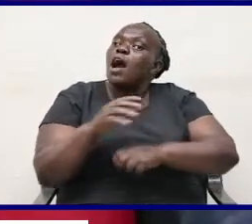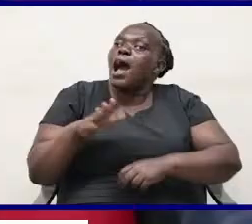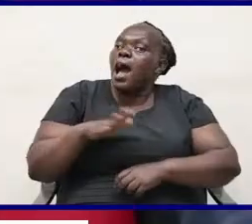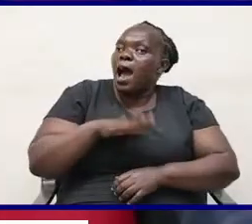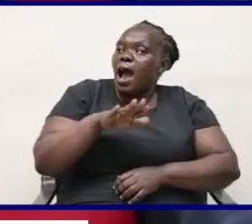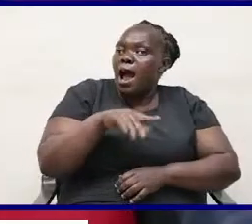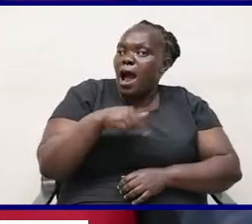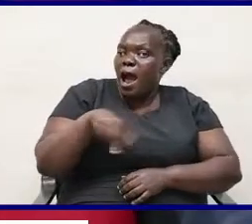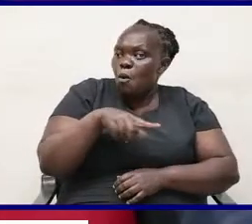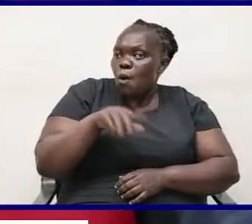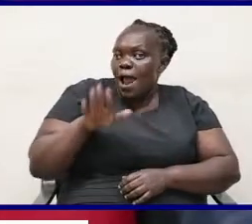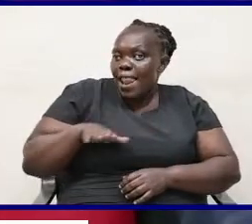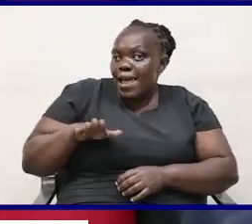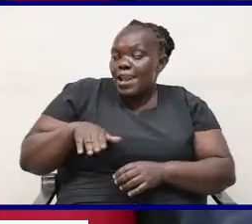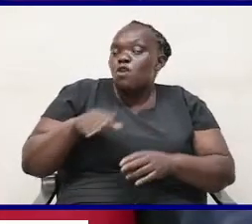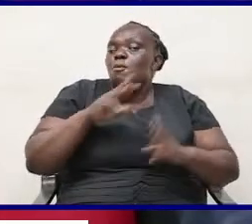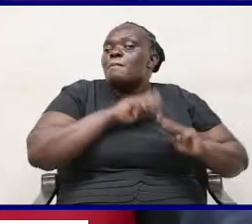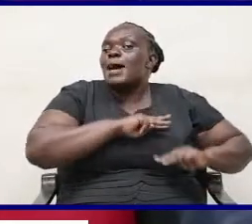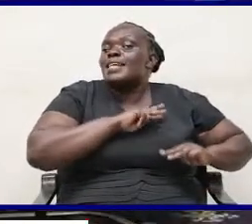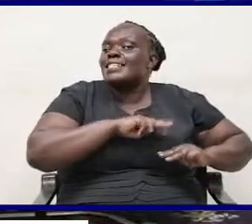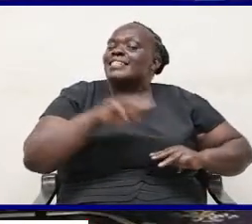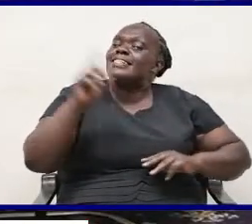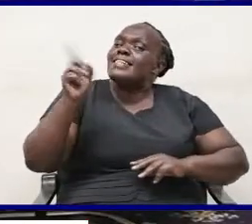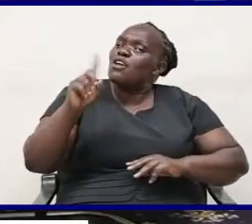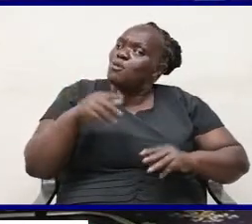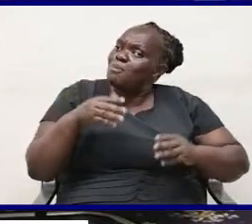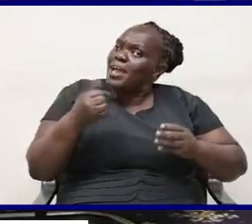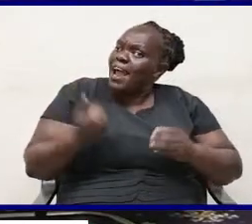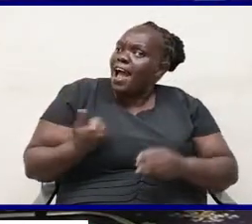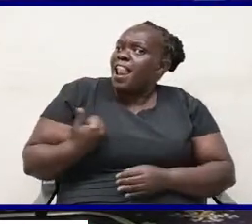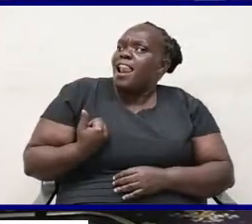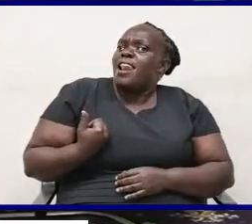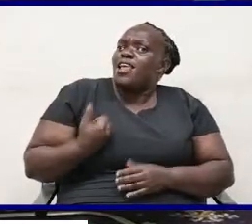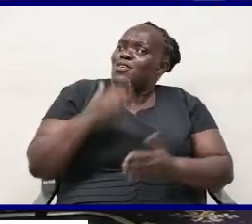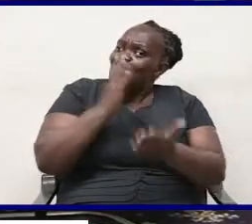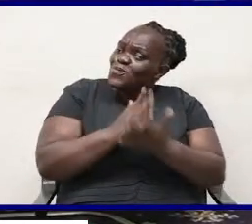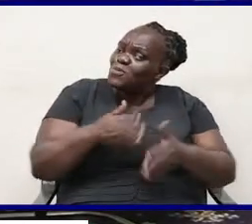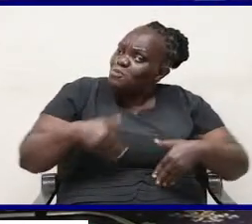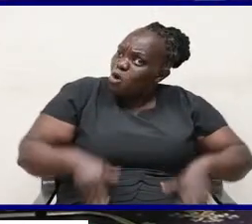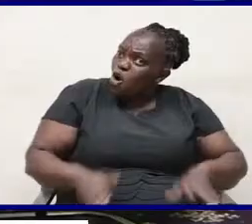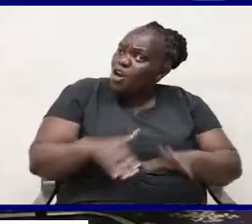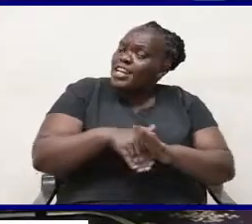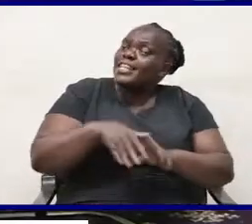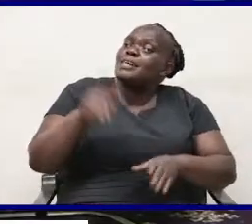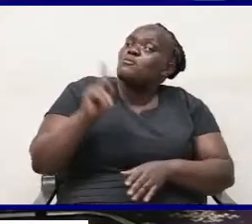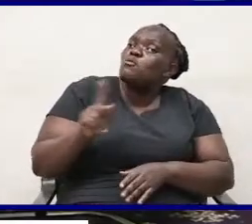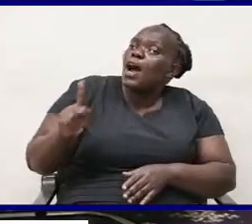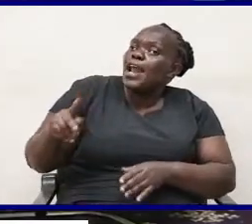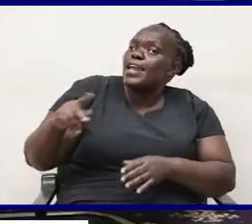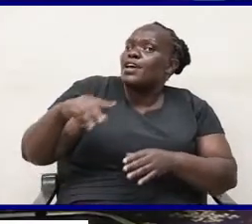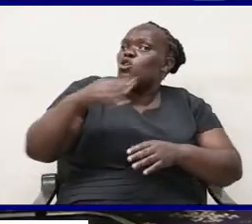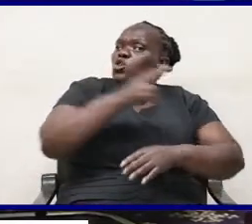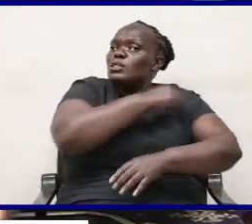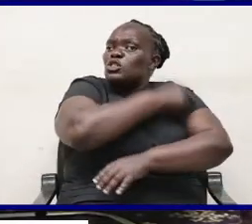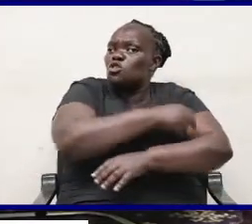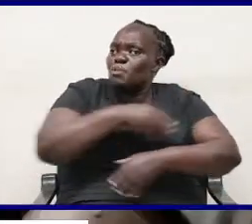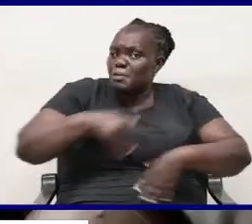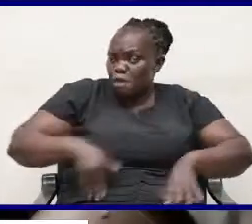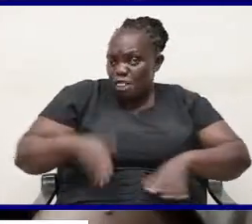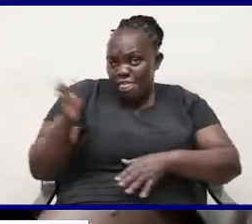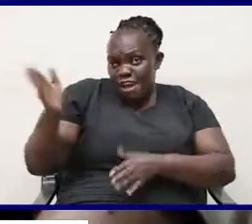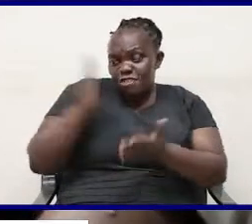of Mercy, Shaurimoyo. So you are actually a Nairobi girl. I was actually born in Pumwani Maternity Hospital. Wow, makofi